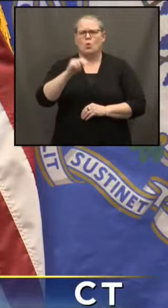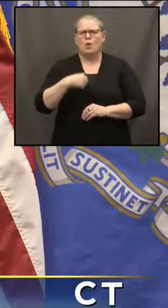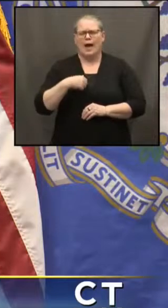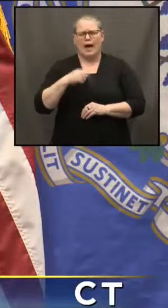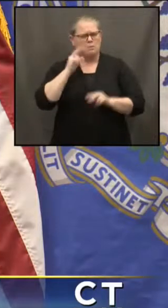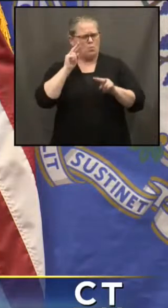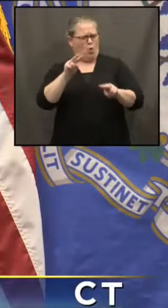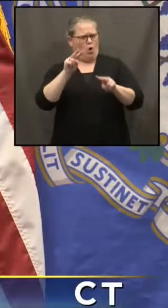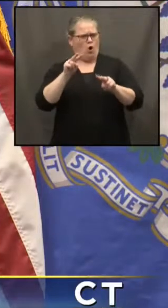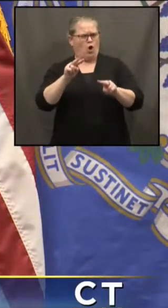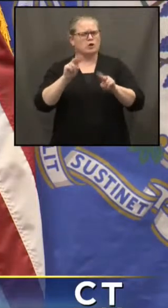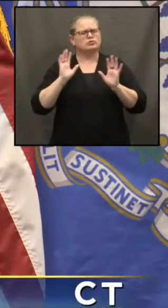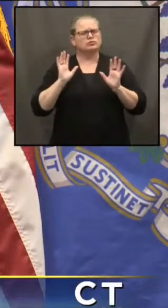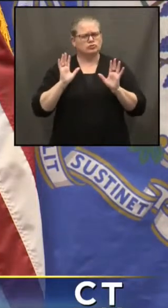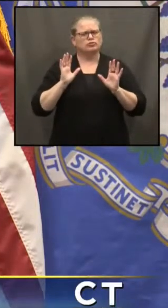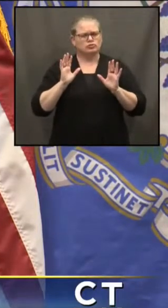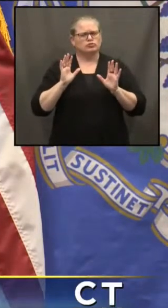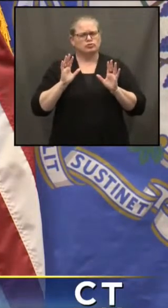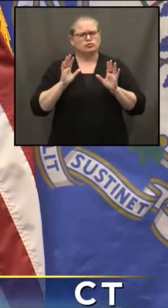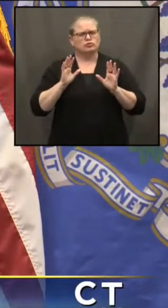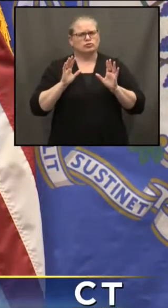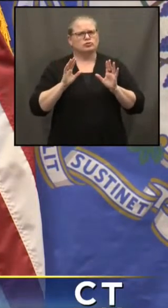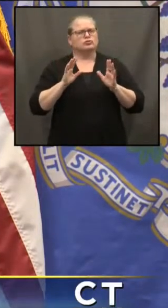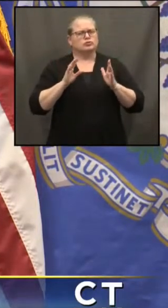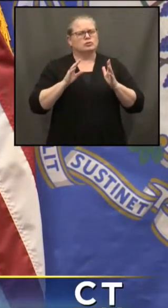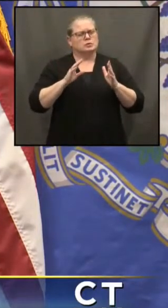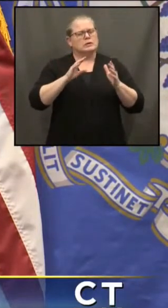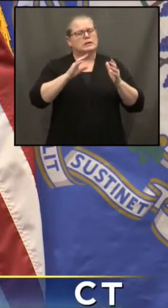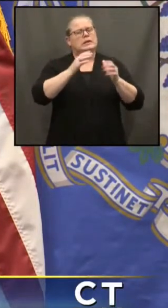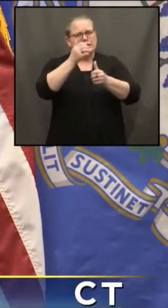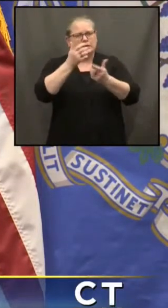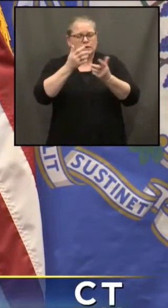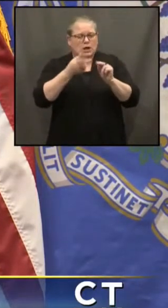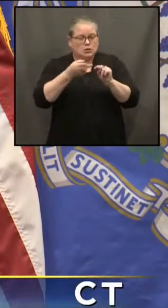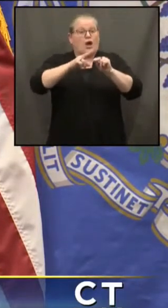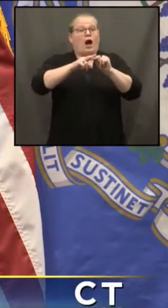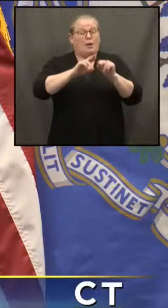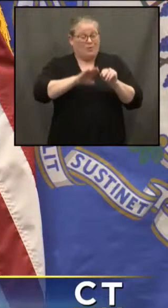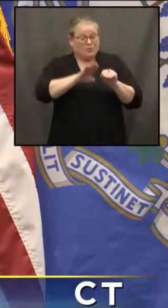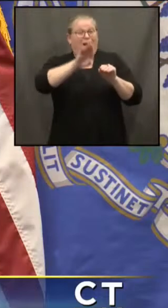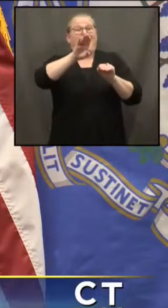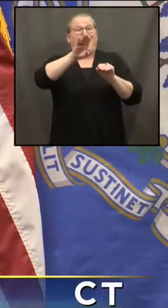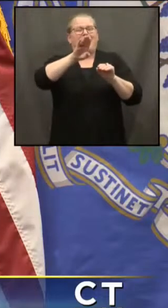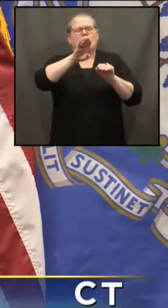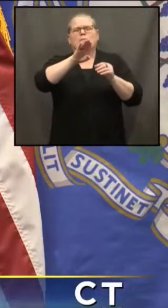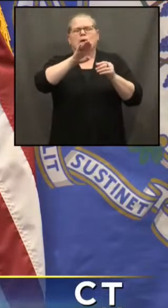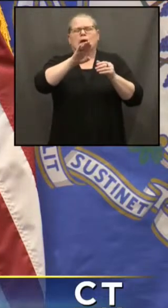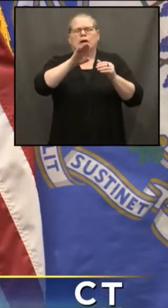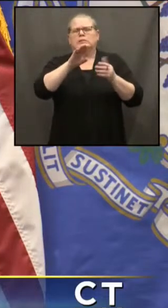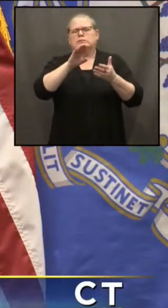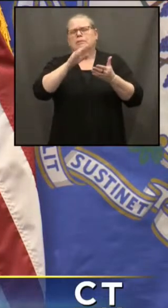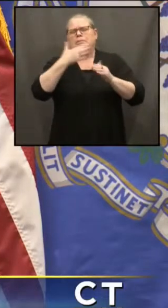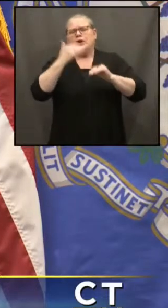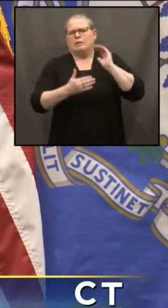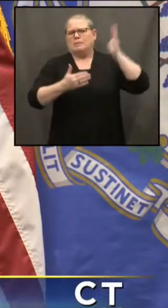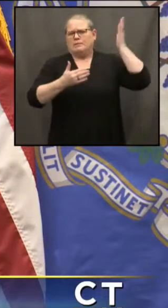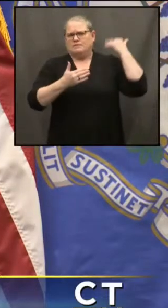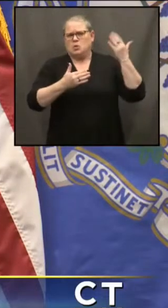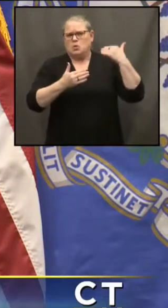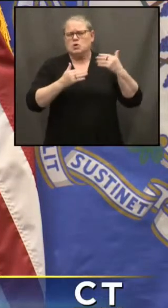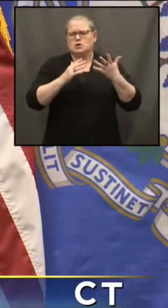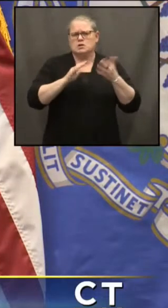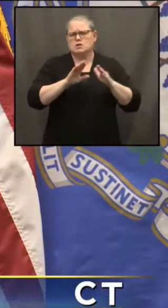think we're going to see real pickup in terms of boosters. You're going to see real pickup in terms of the child vaccines, and